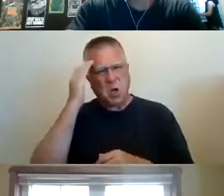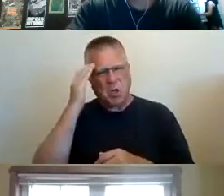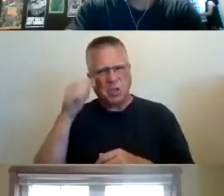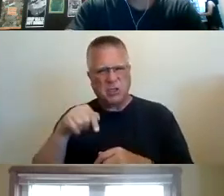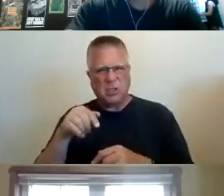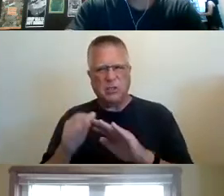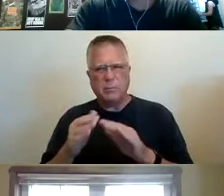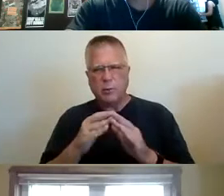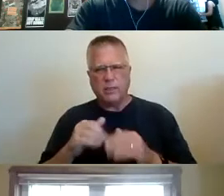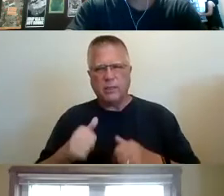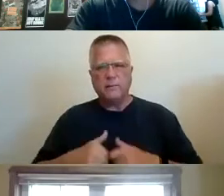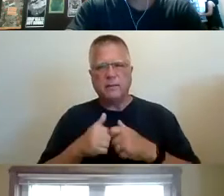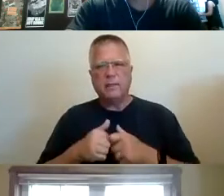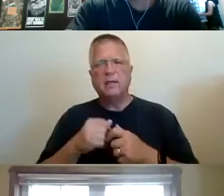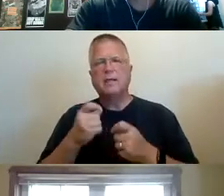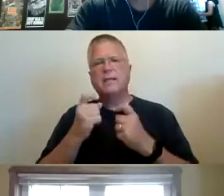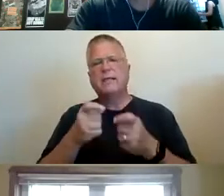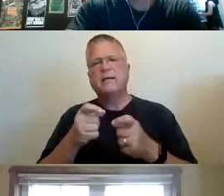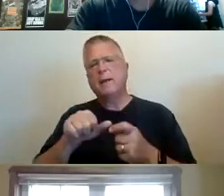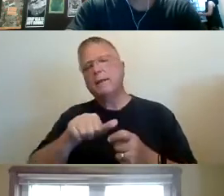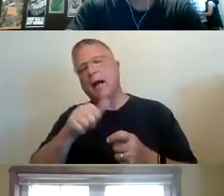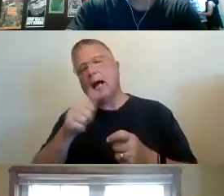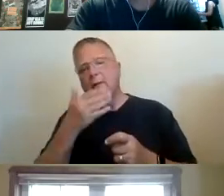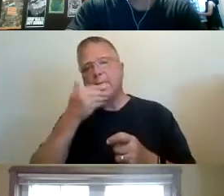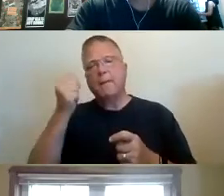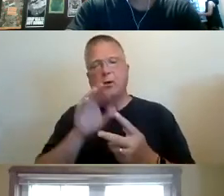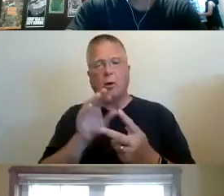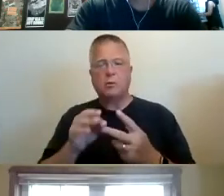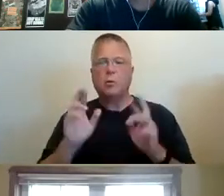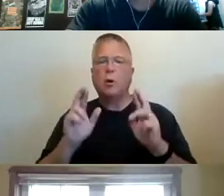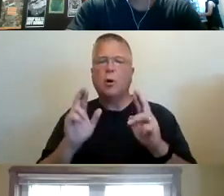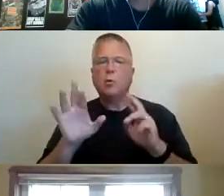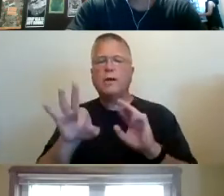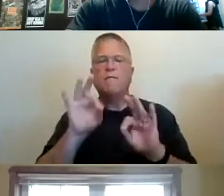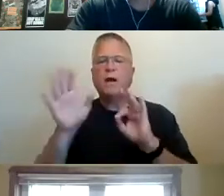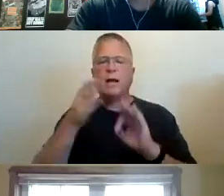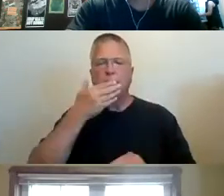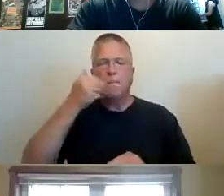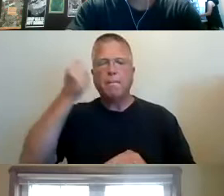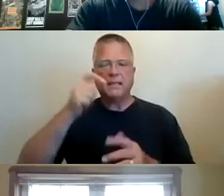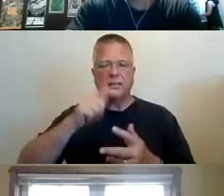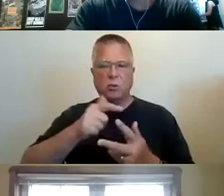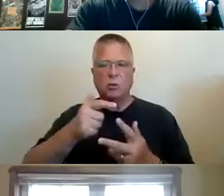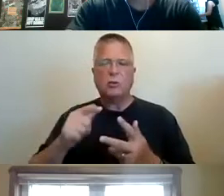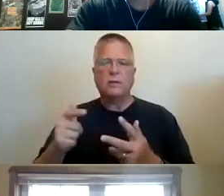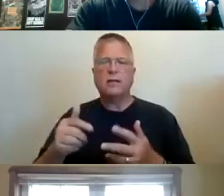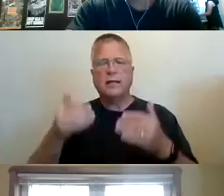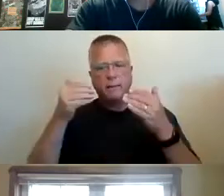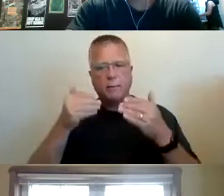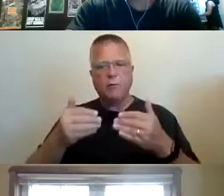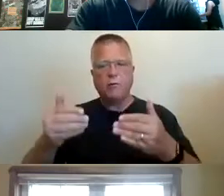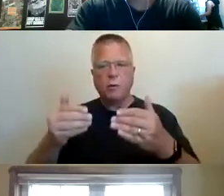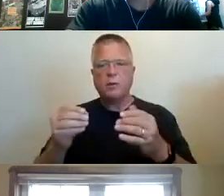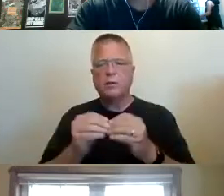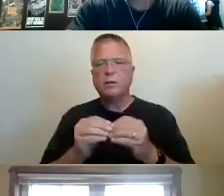better option. We're hoping in this meeting that we can get to that preferred alternative and actually move forward to more